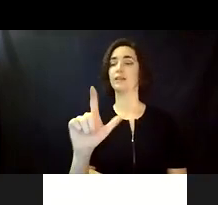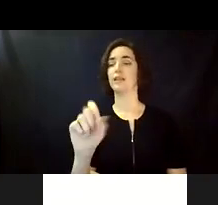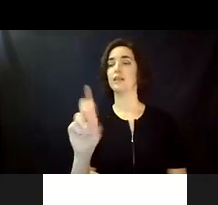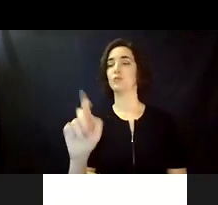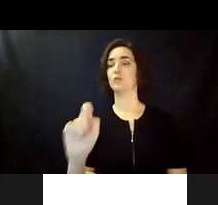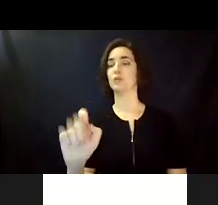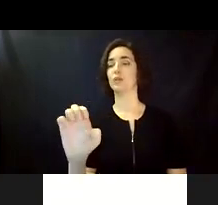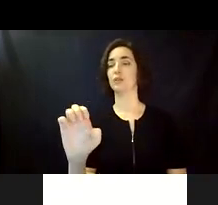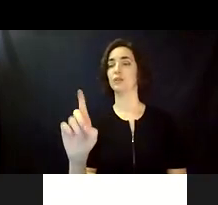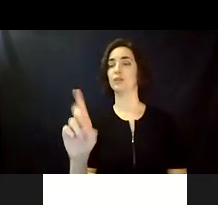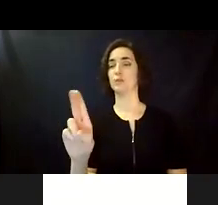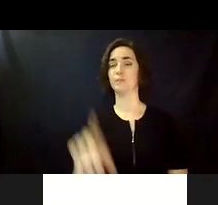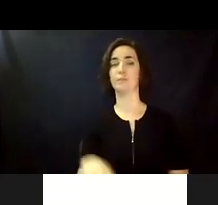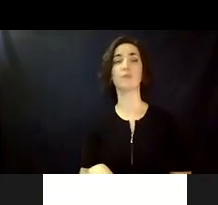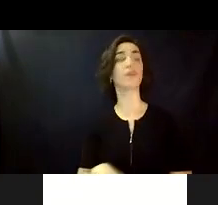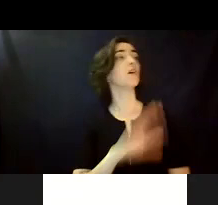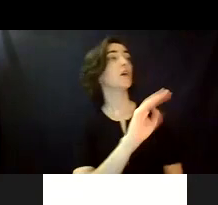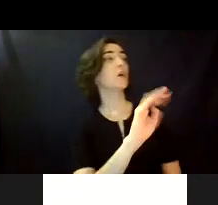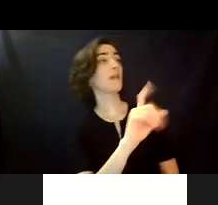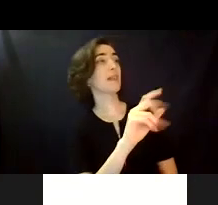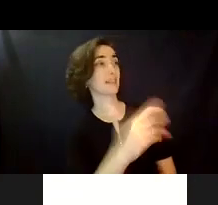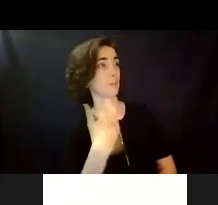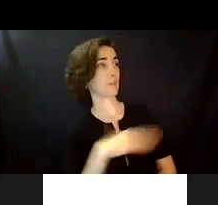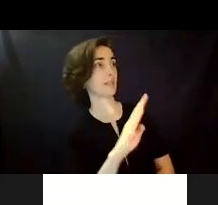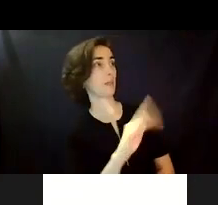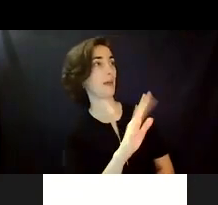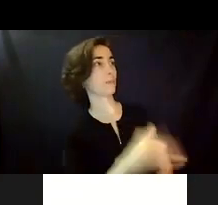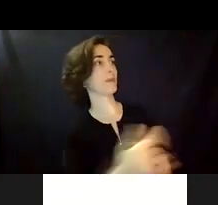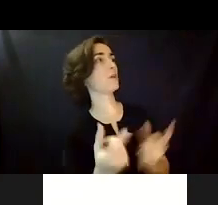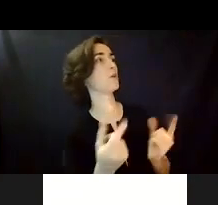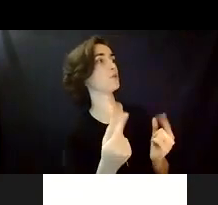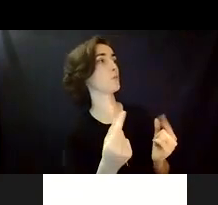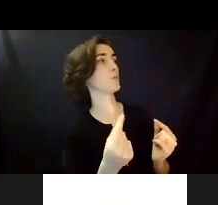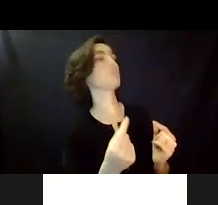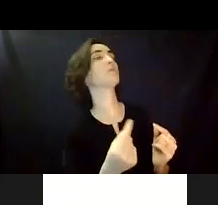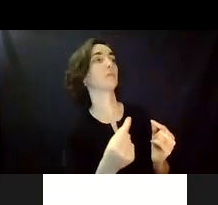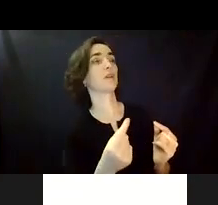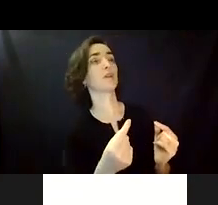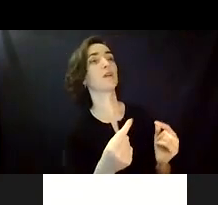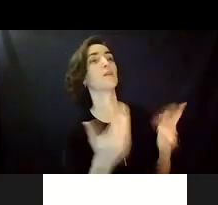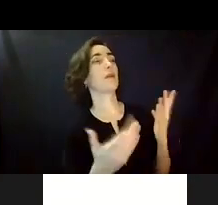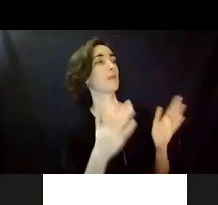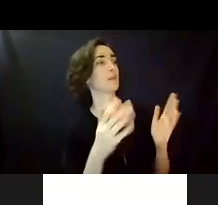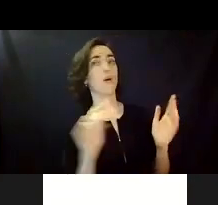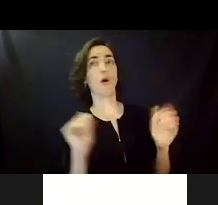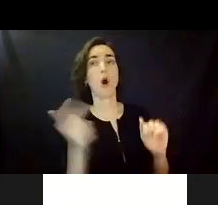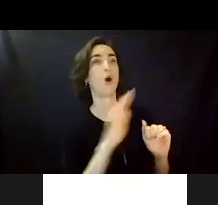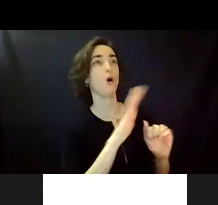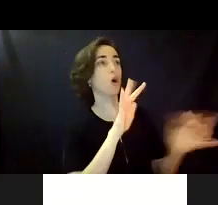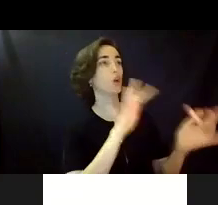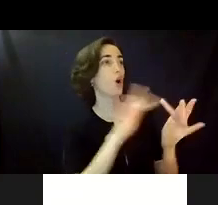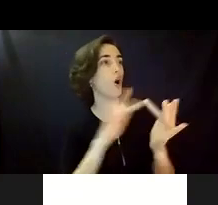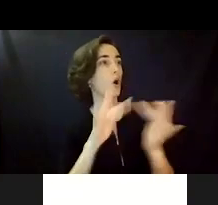Melanie, Yes. this is Bambi. What we could do is collect and maybe make a sheet of all the contact information for all